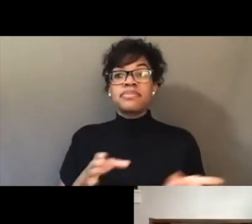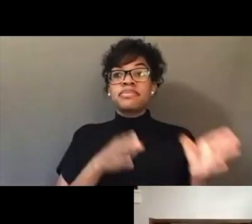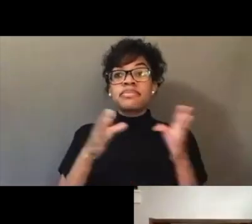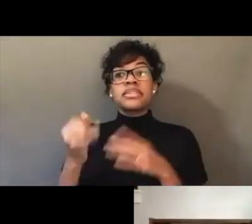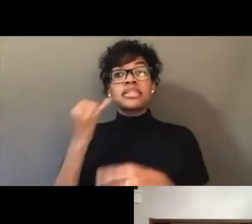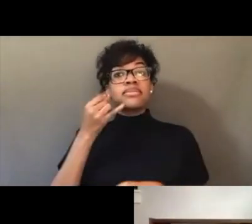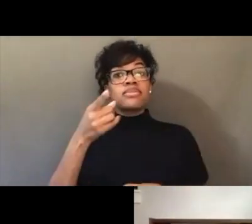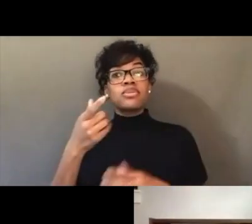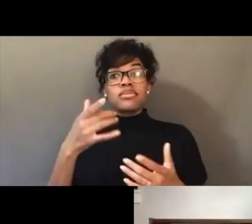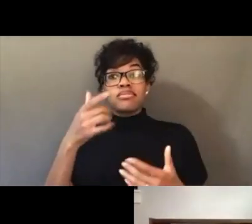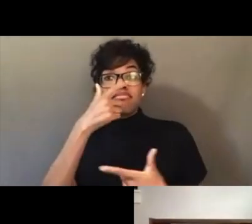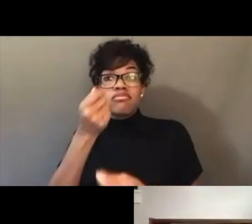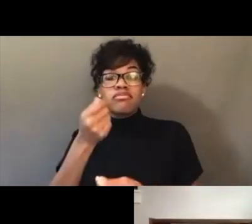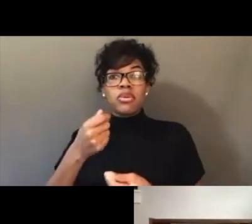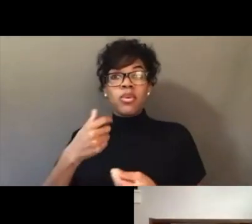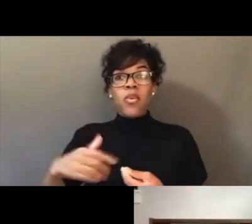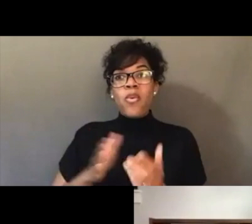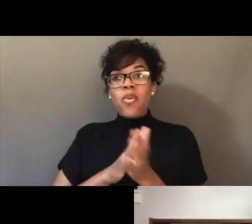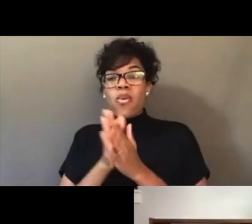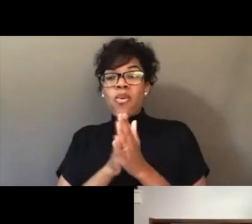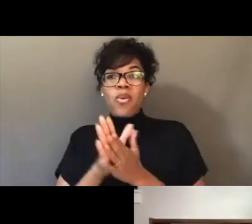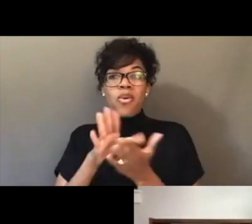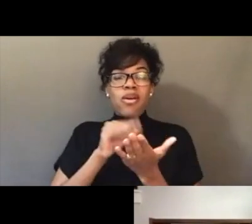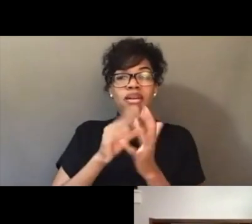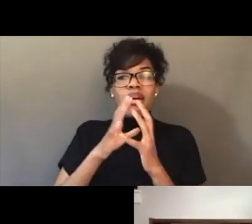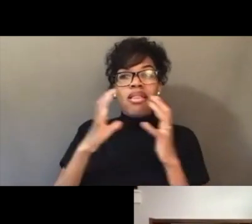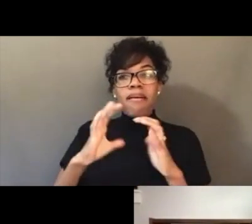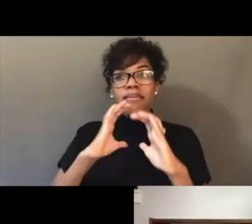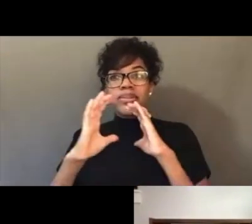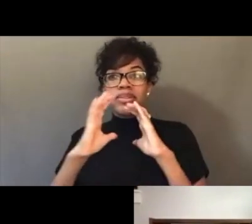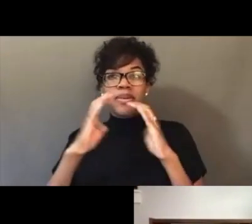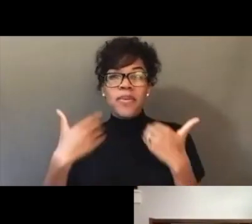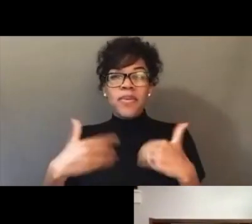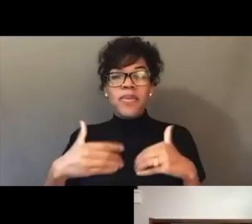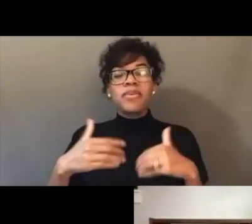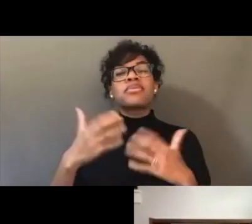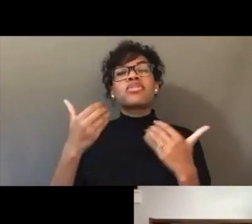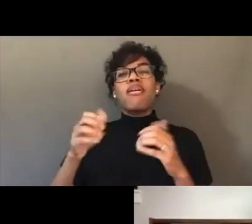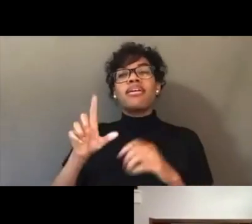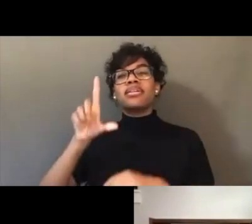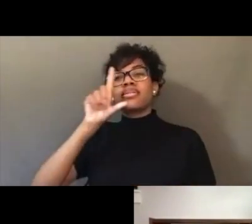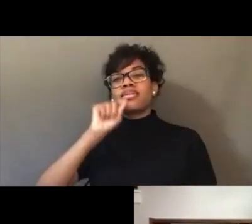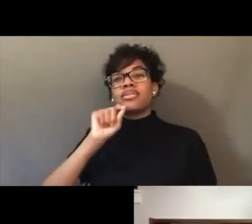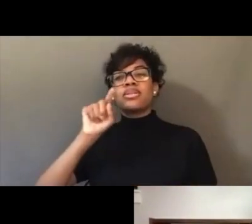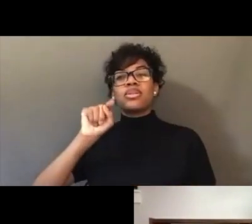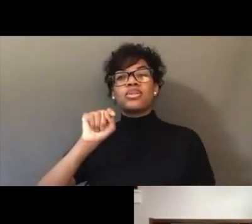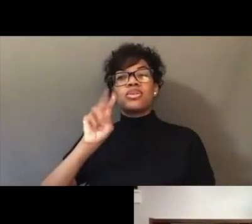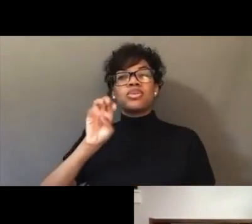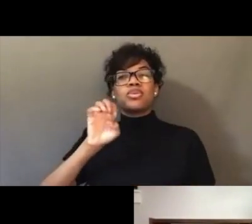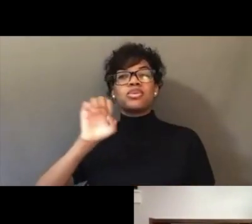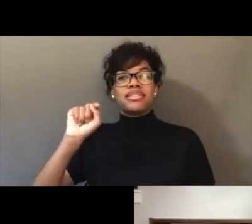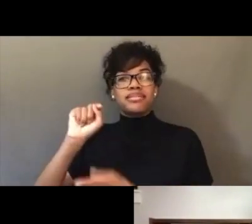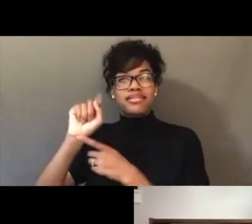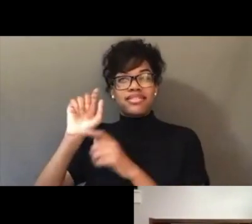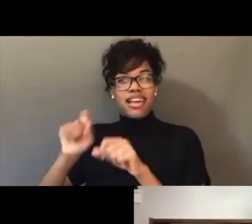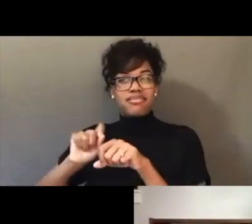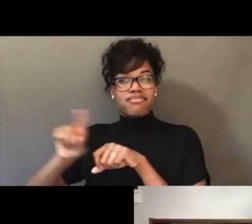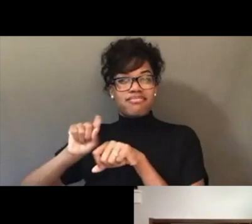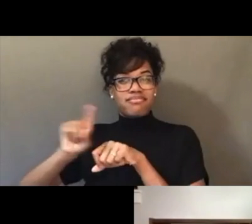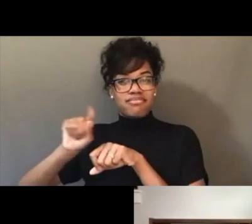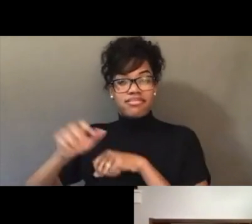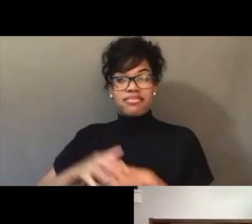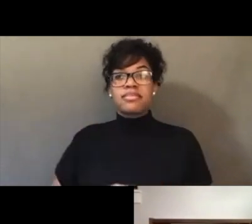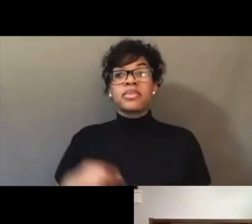insights throughout the conversation at Rethink Schools. And we're using the hashtag tonight, hashtag new teacher book